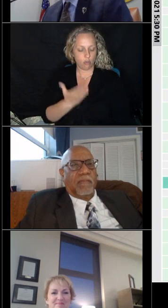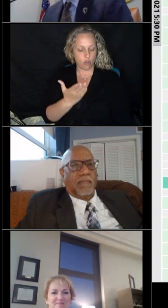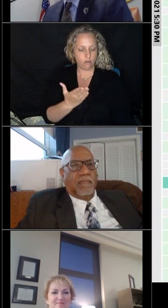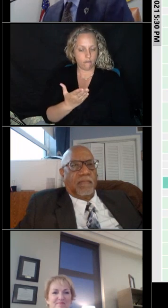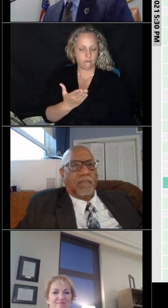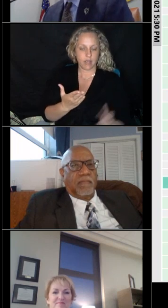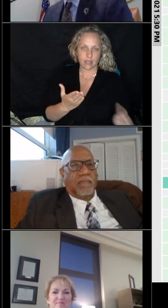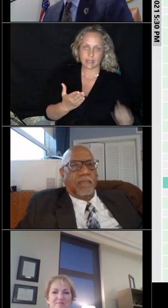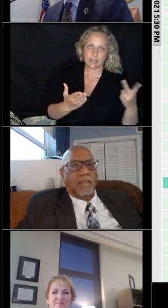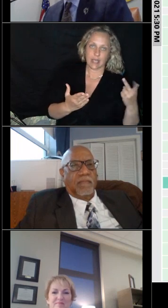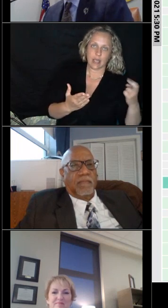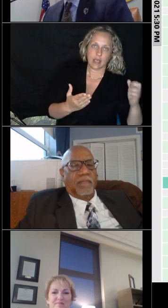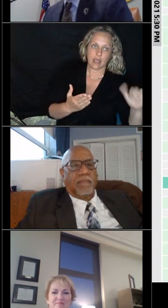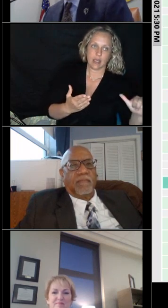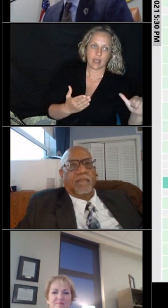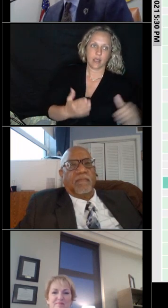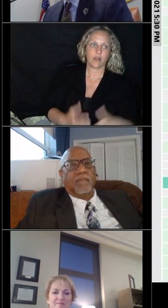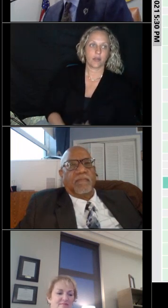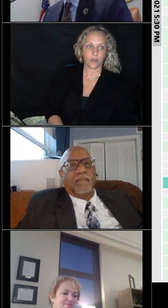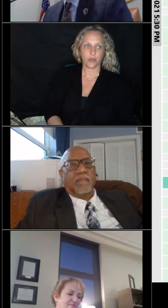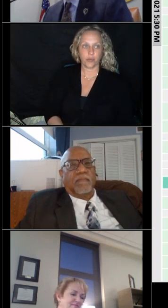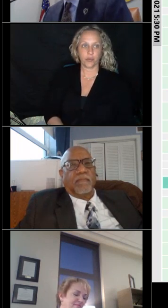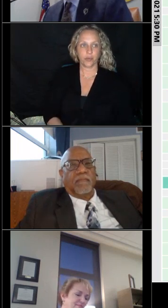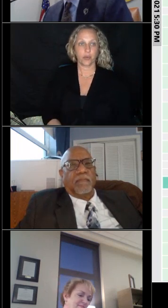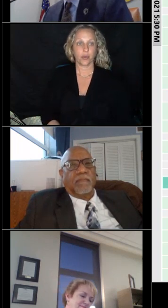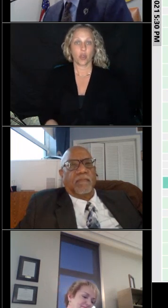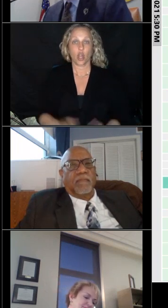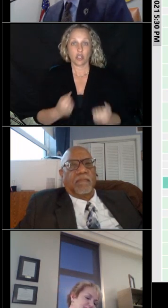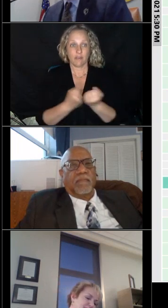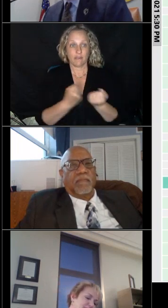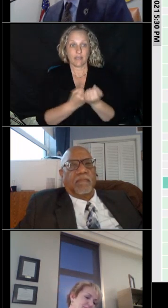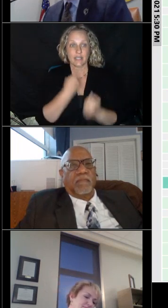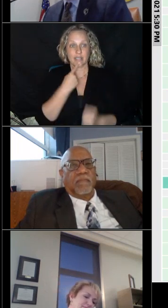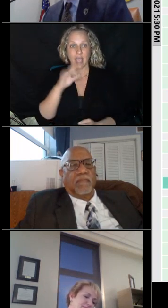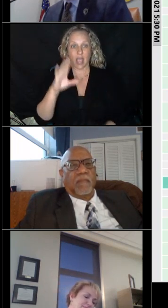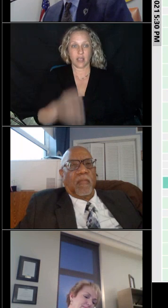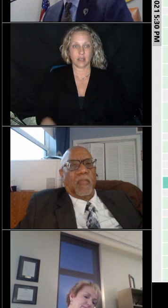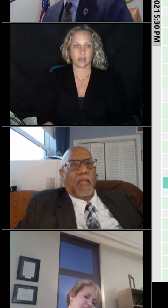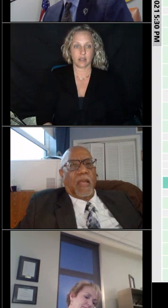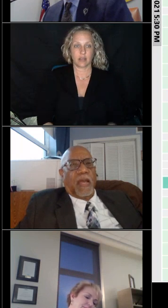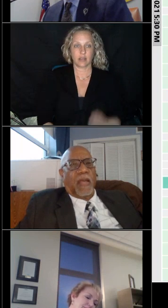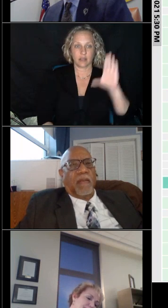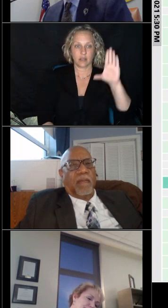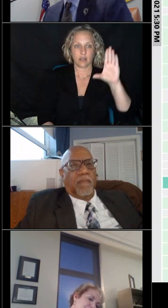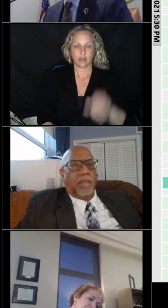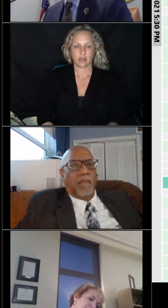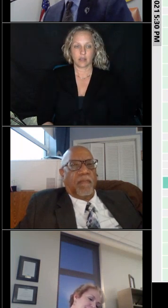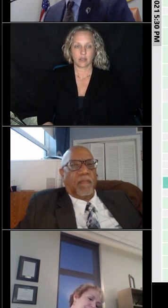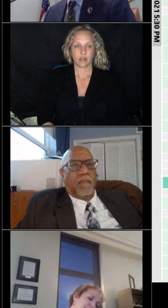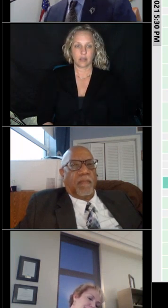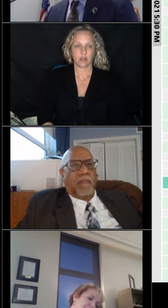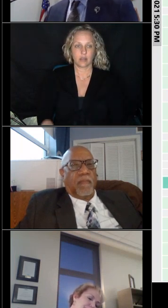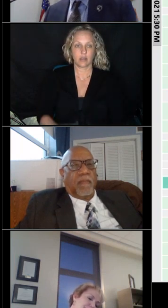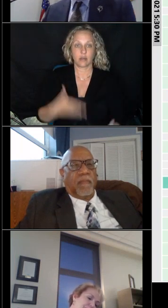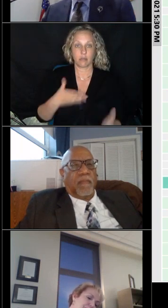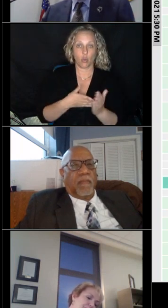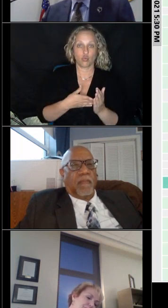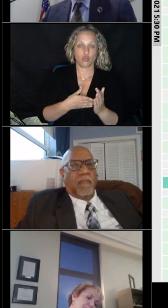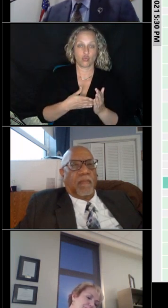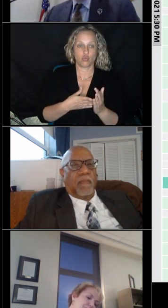that. All right. All those in favor state so by saying aye. Aye. Aye. All those opposed?